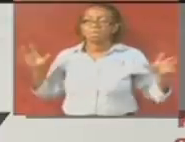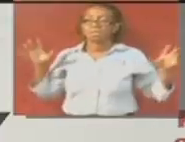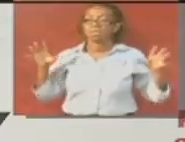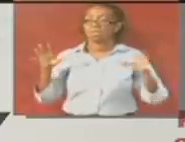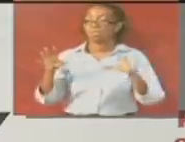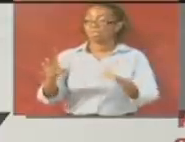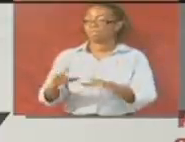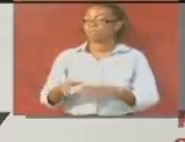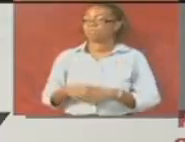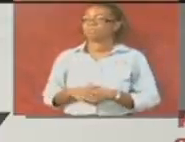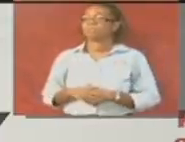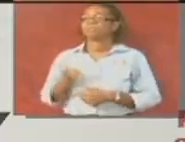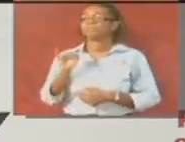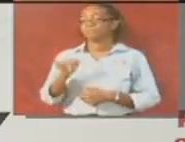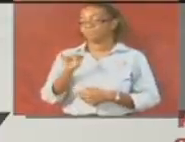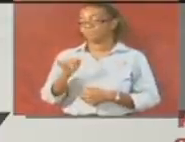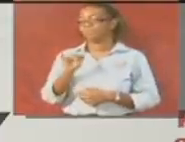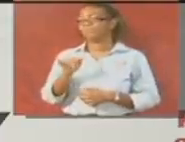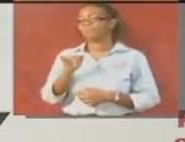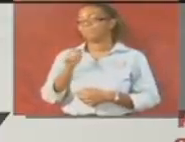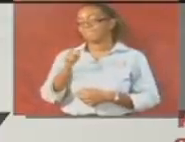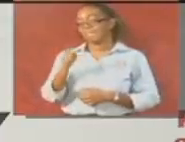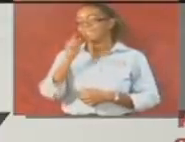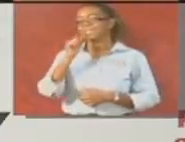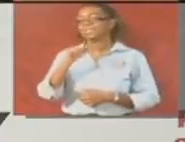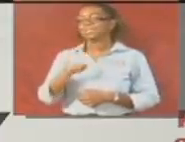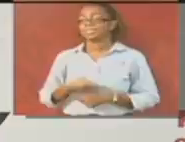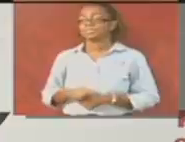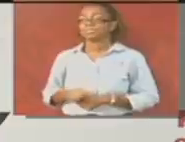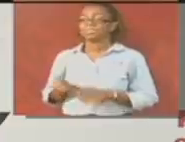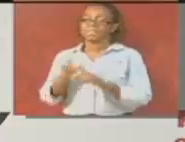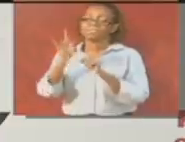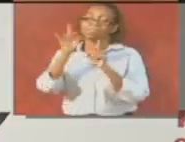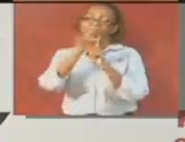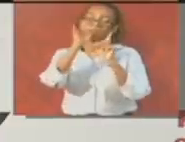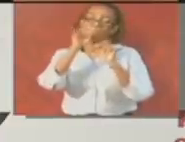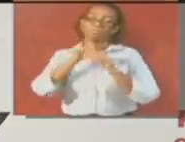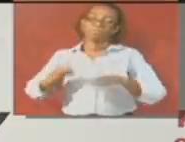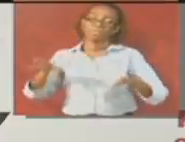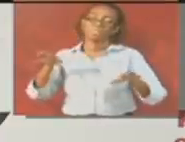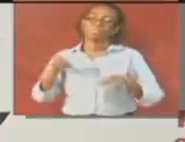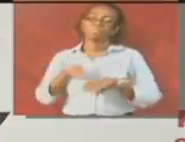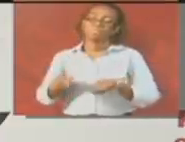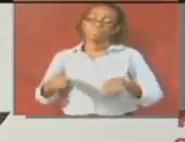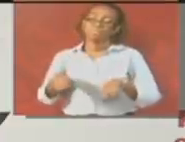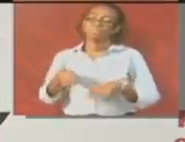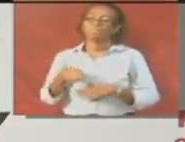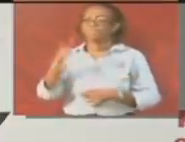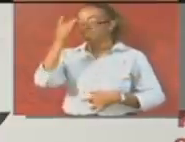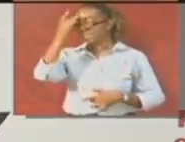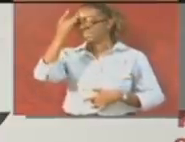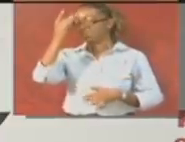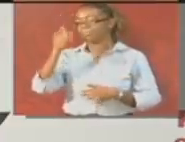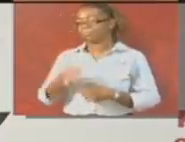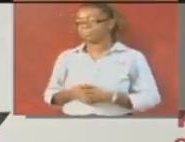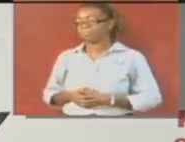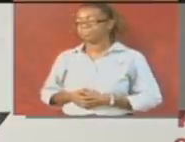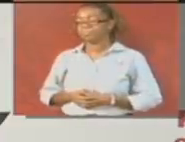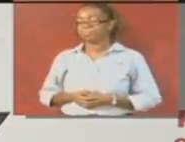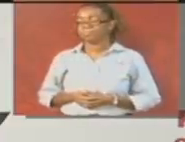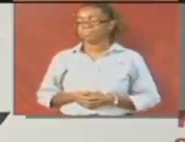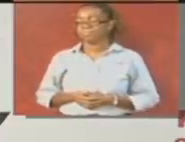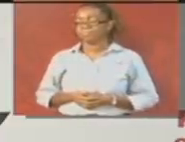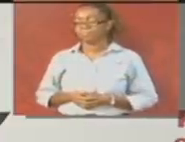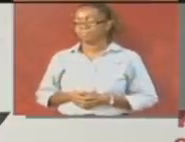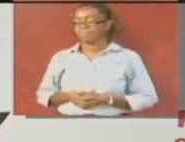an increased gathering 2 weeks prior. That it was outstanding the way that one particular spike stood